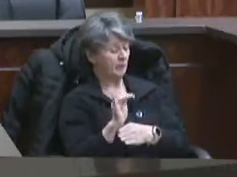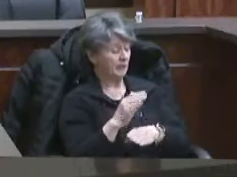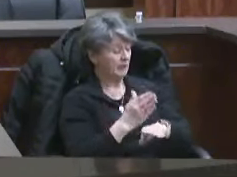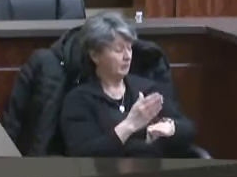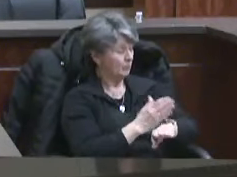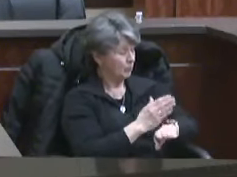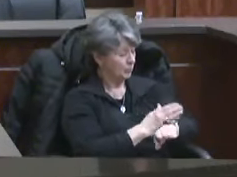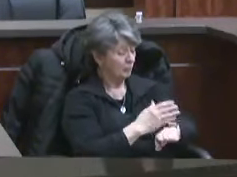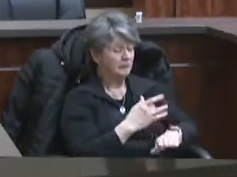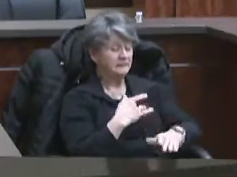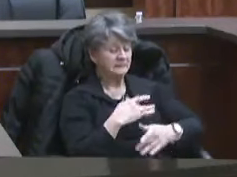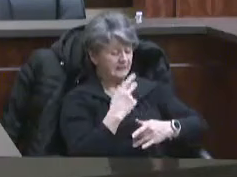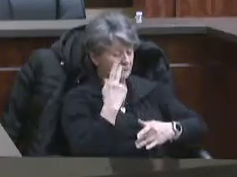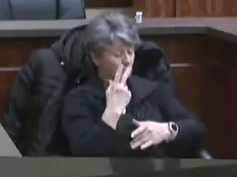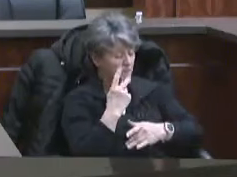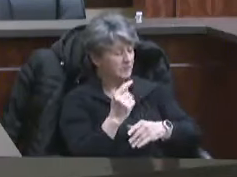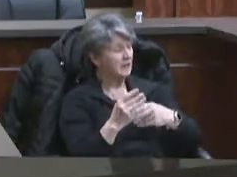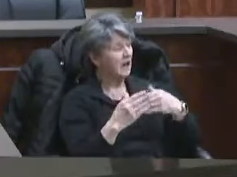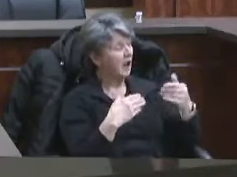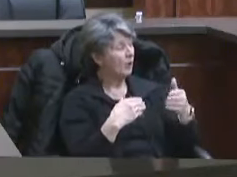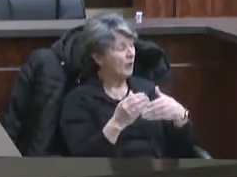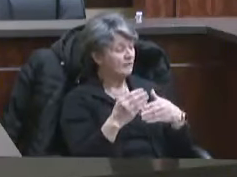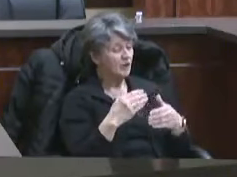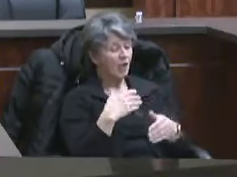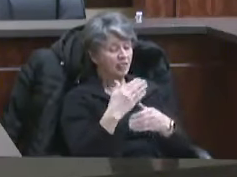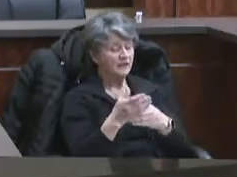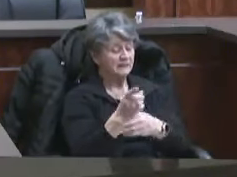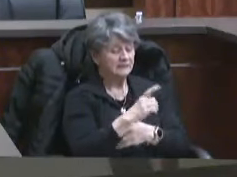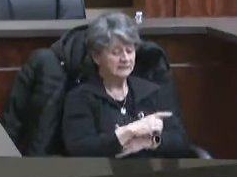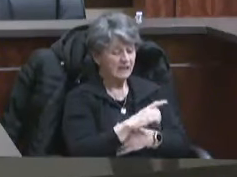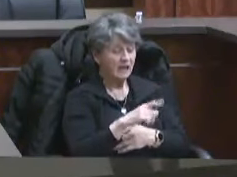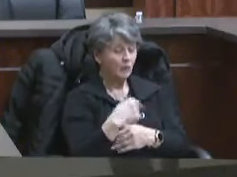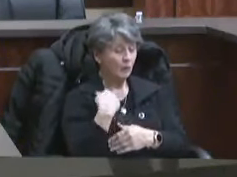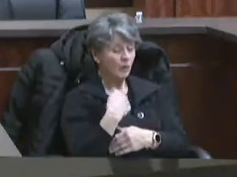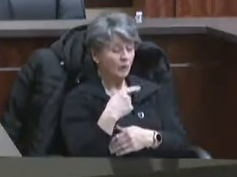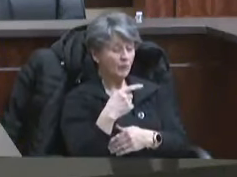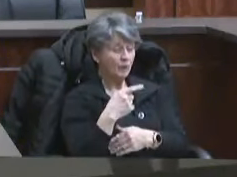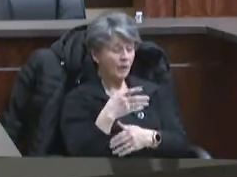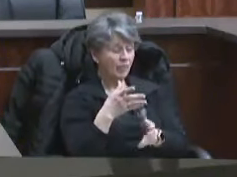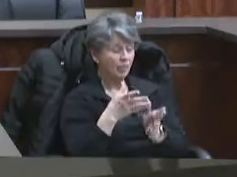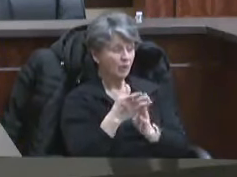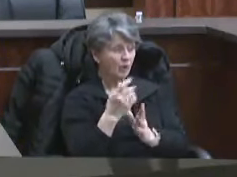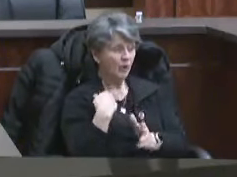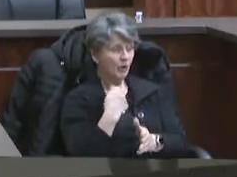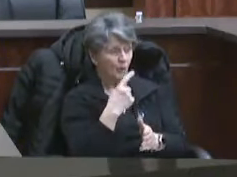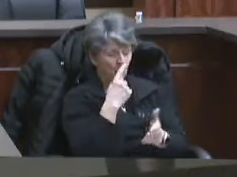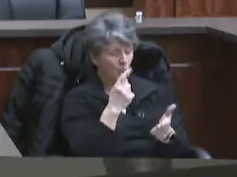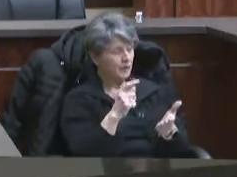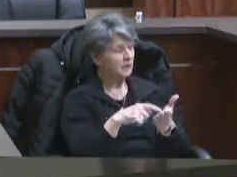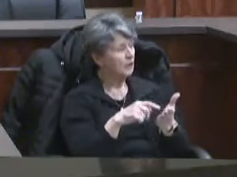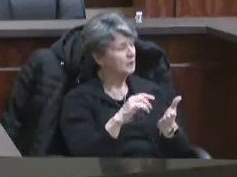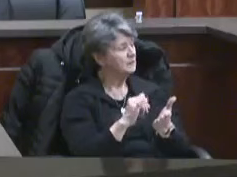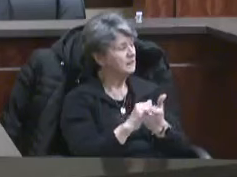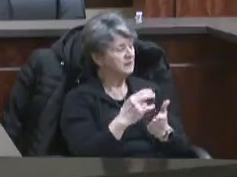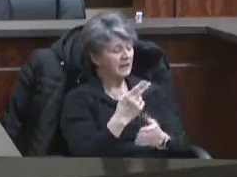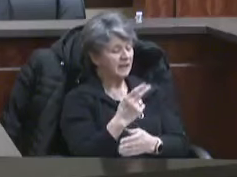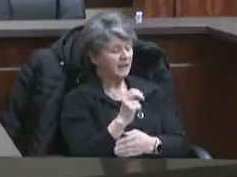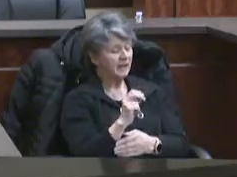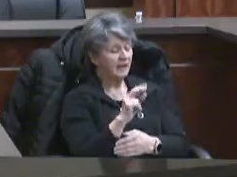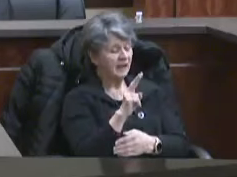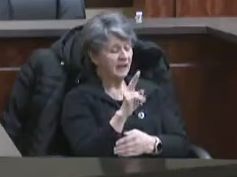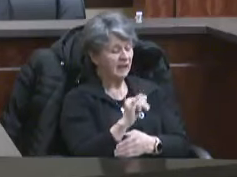that. However, the next day when we walked through, one of the things that we noticed is that the heavy equipment